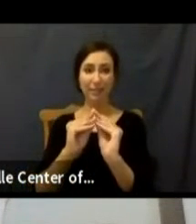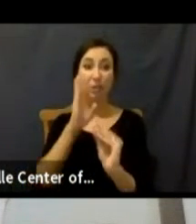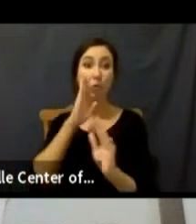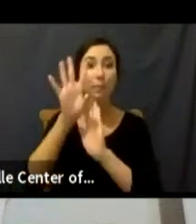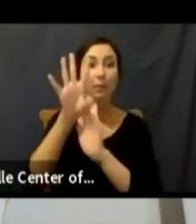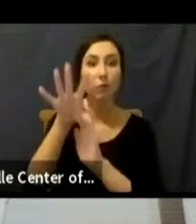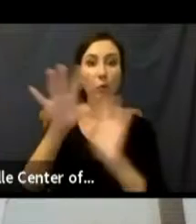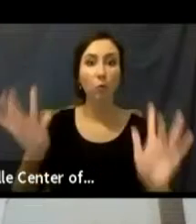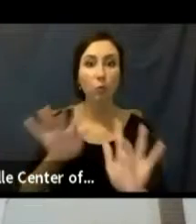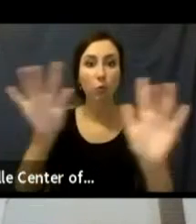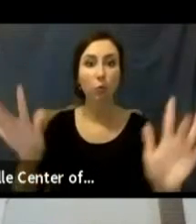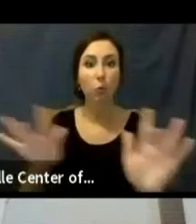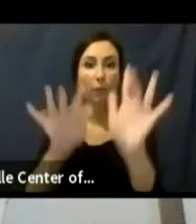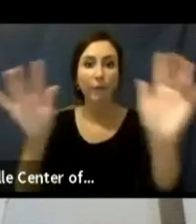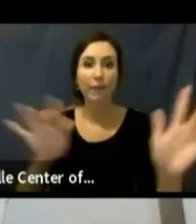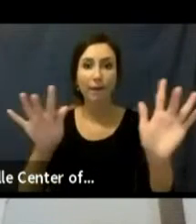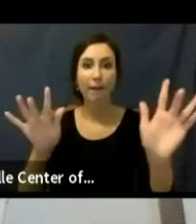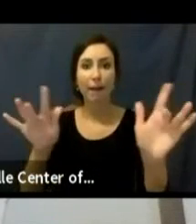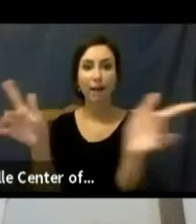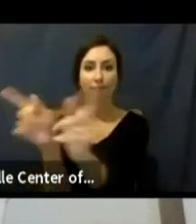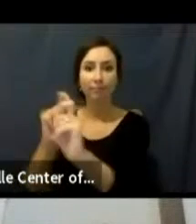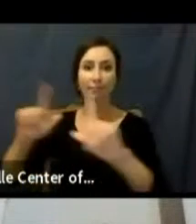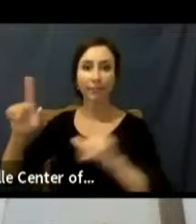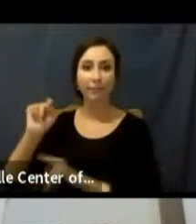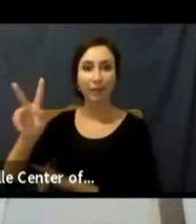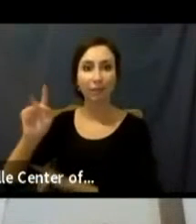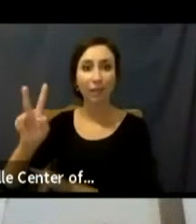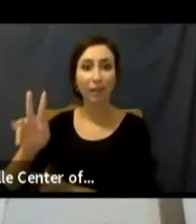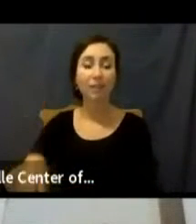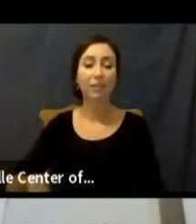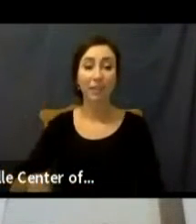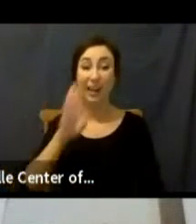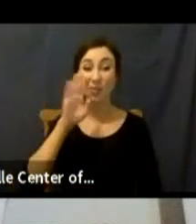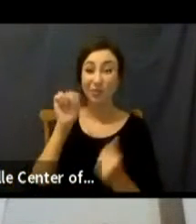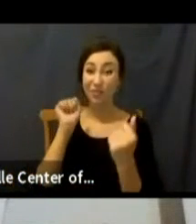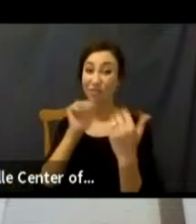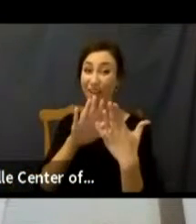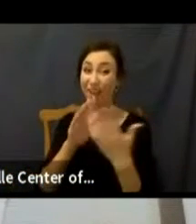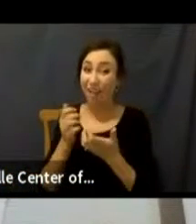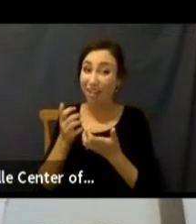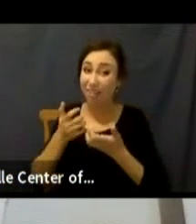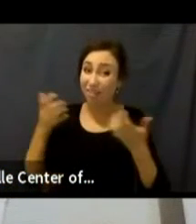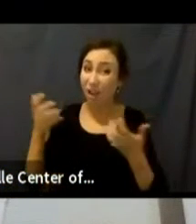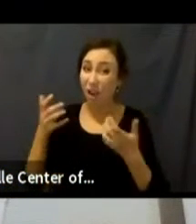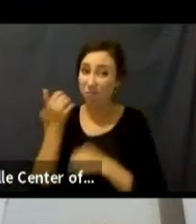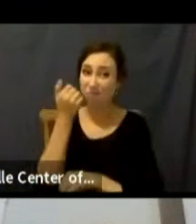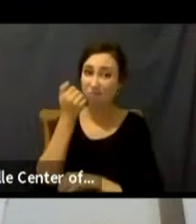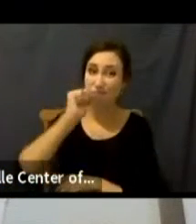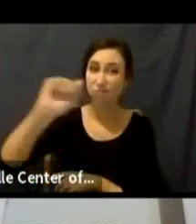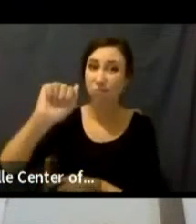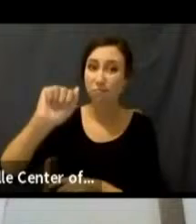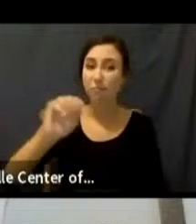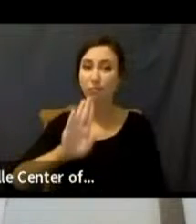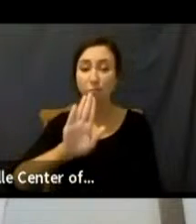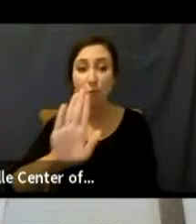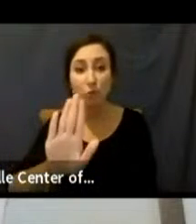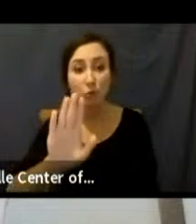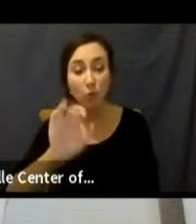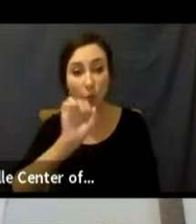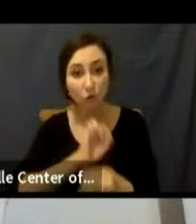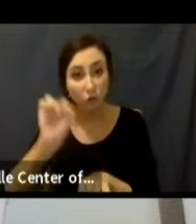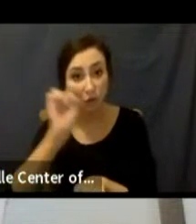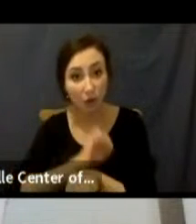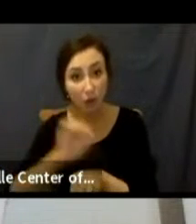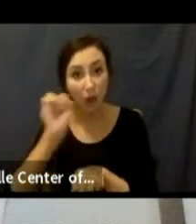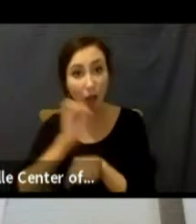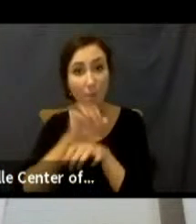and televised. And you're going to face a lot of pushback. But your job is to do